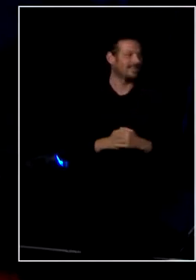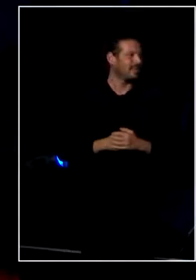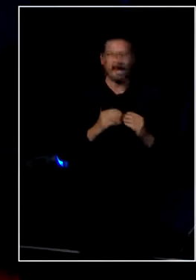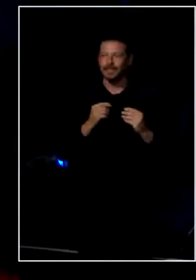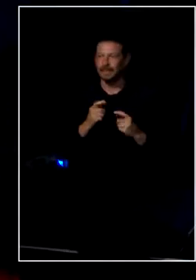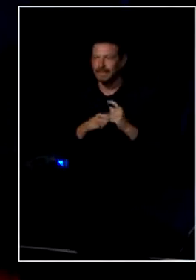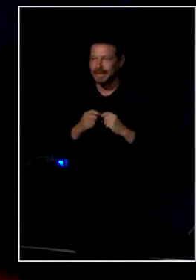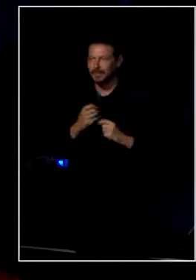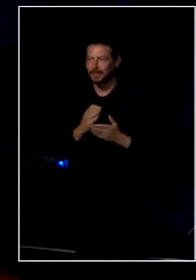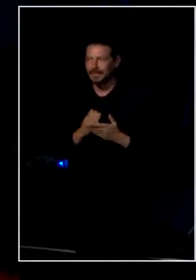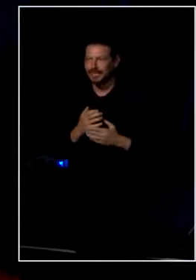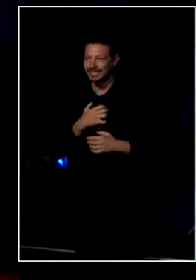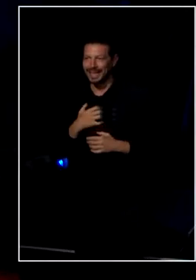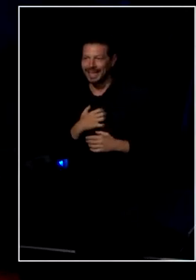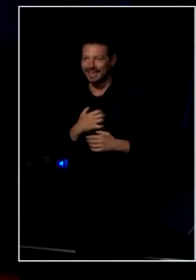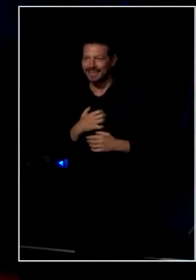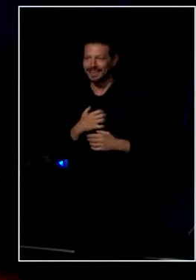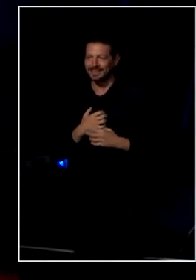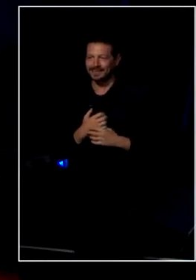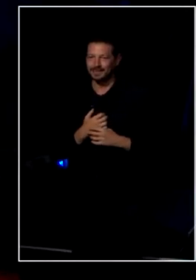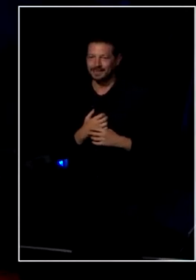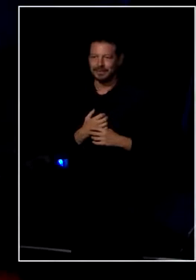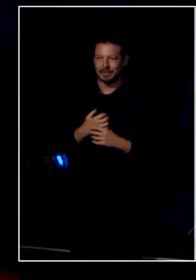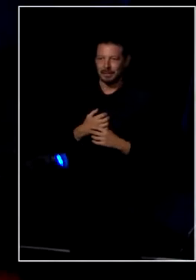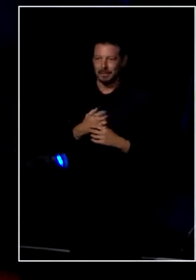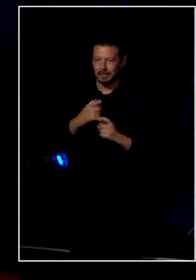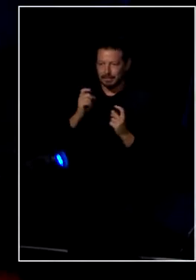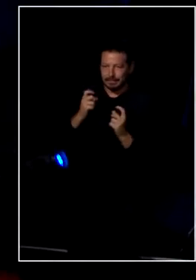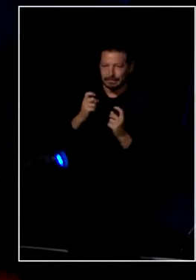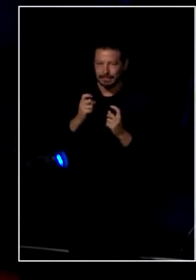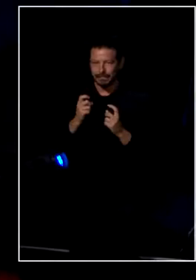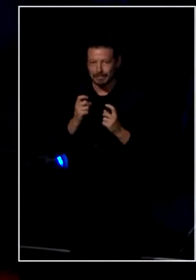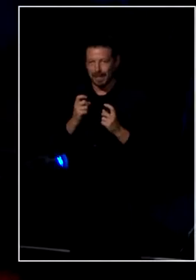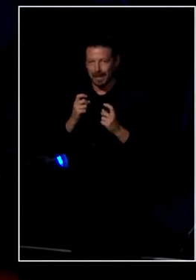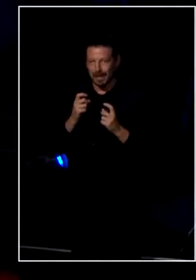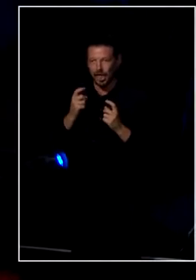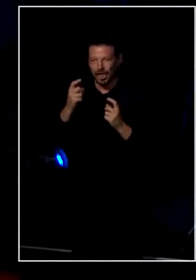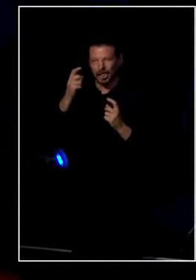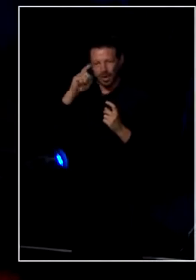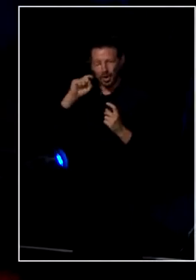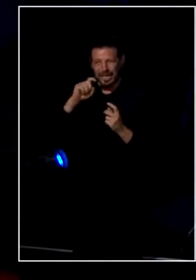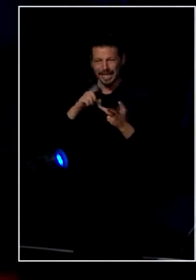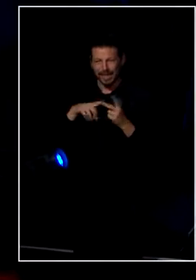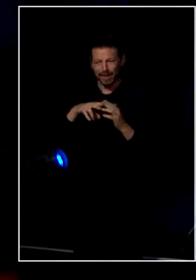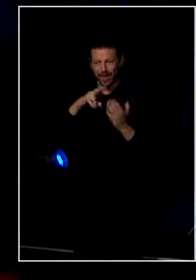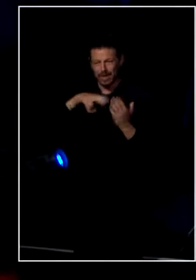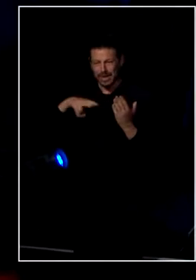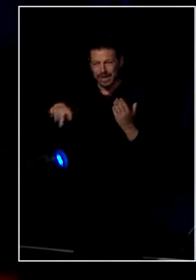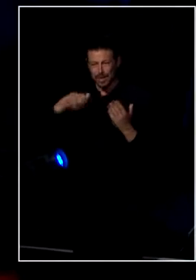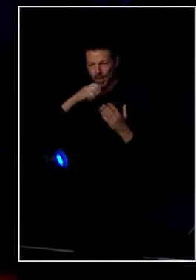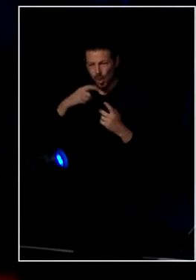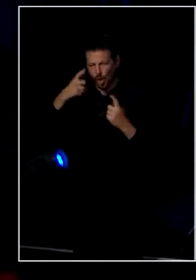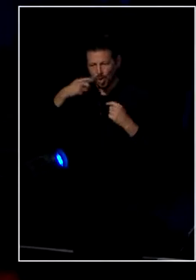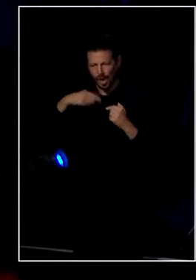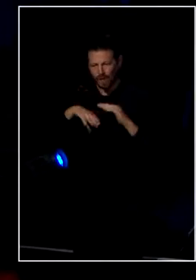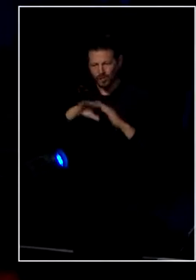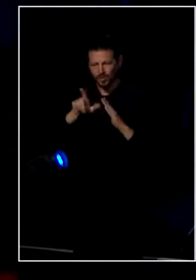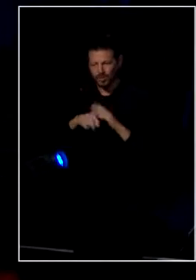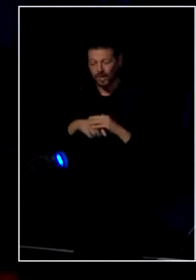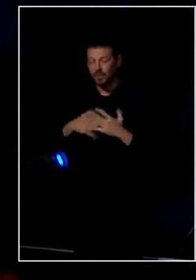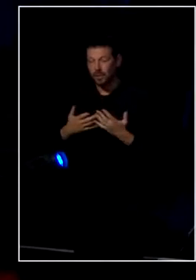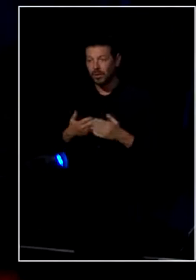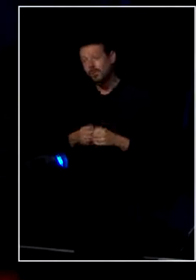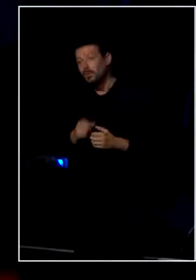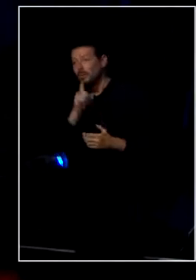scared because I was worried that I would just cry the whole time. And I did cry in